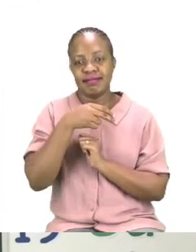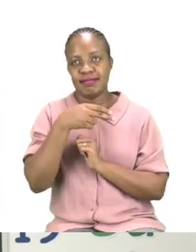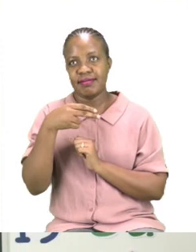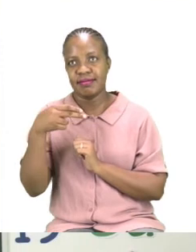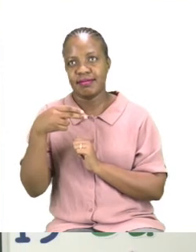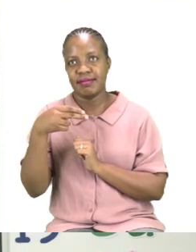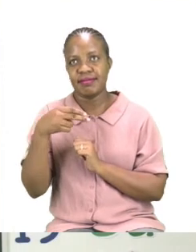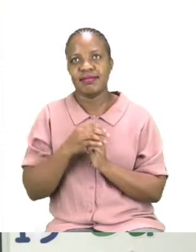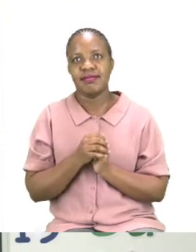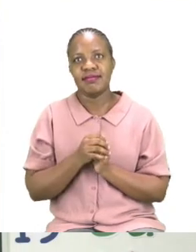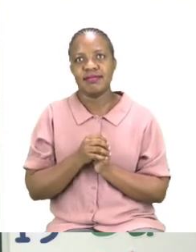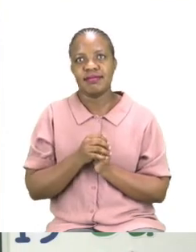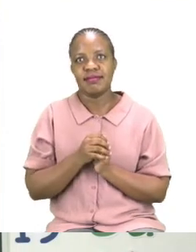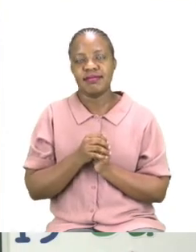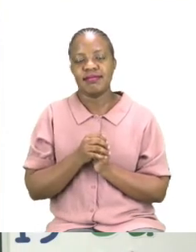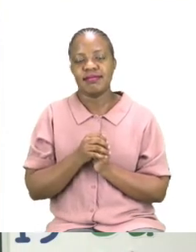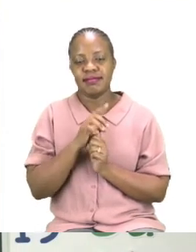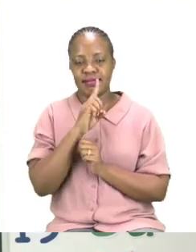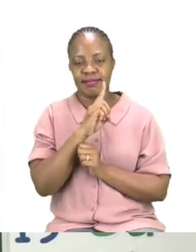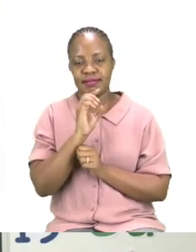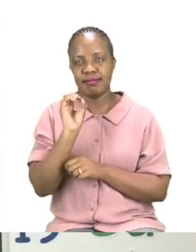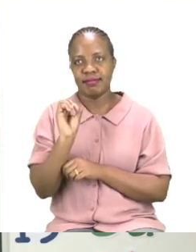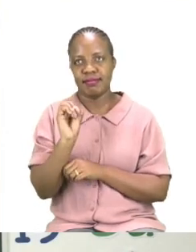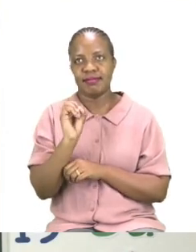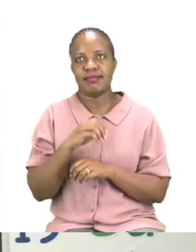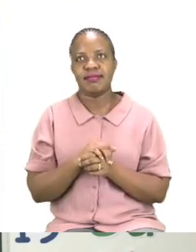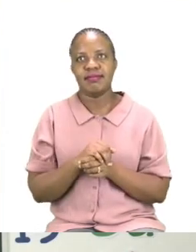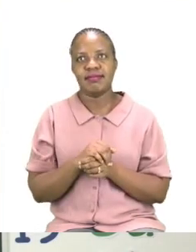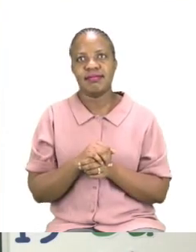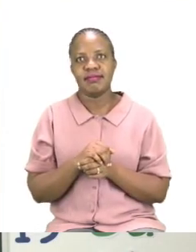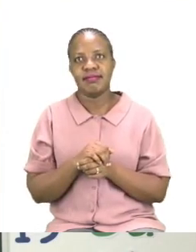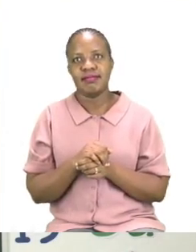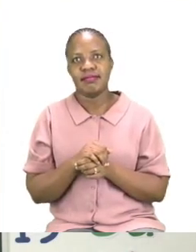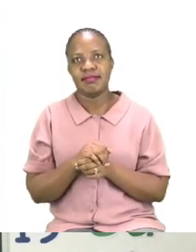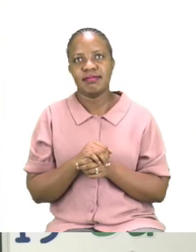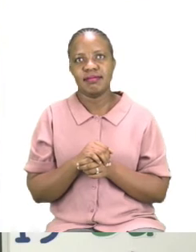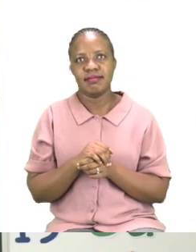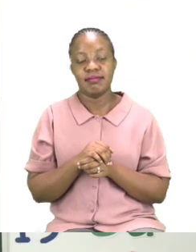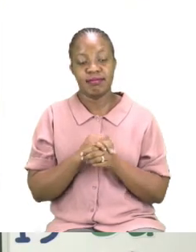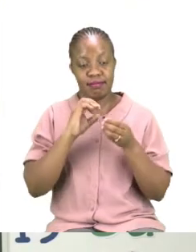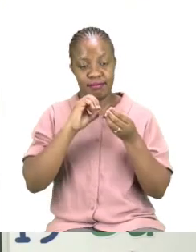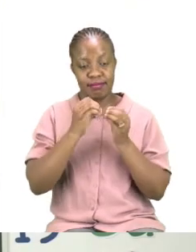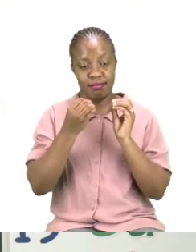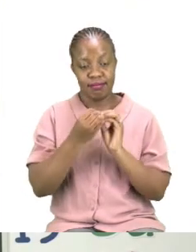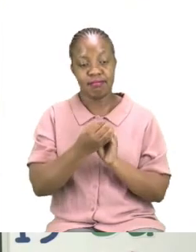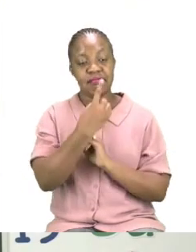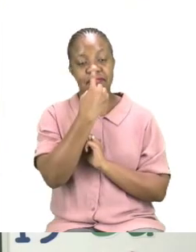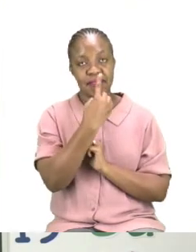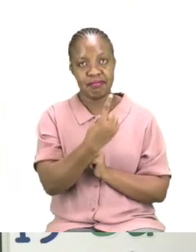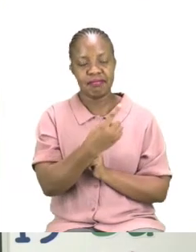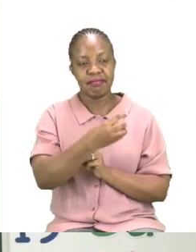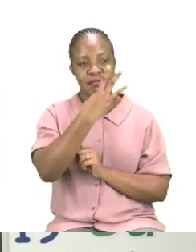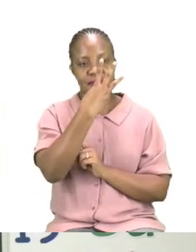equals 10. So that is what we have for our number 1.